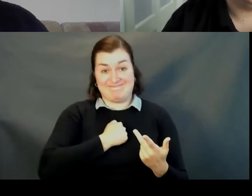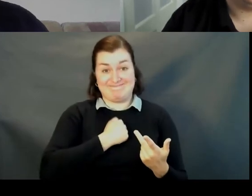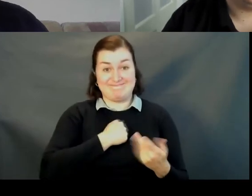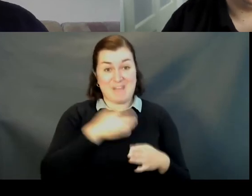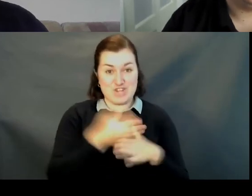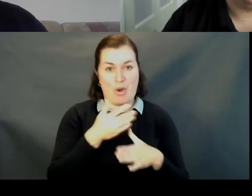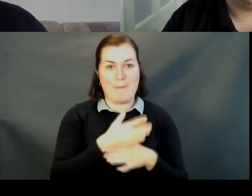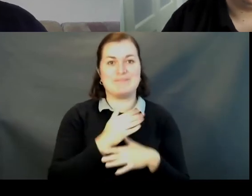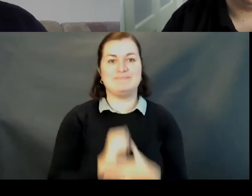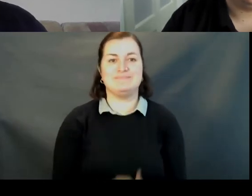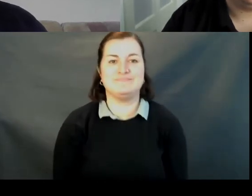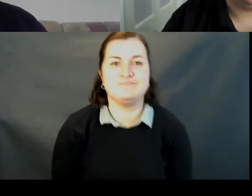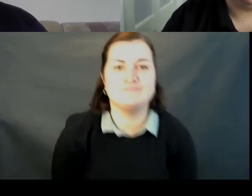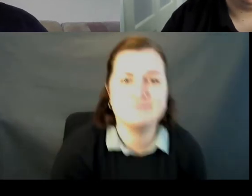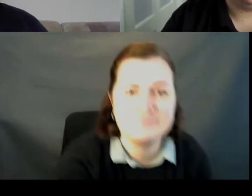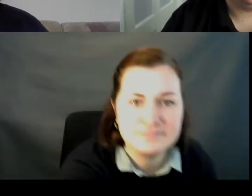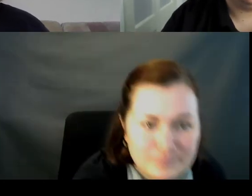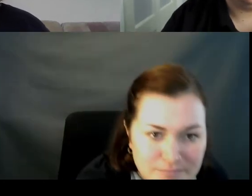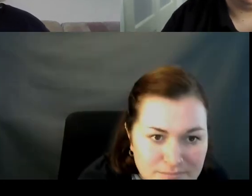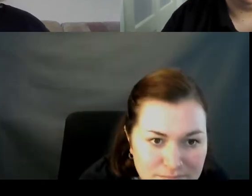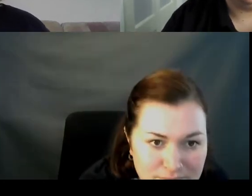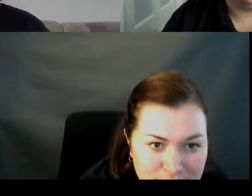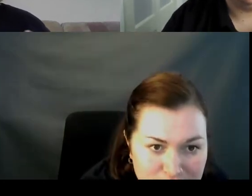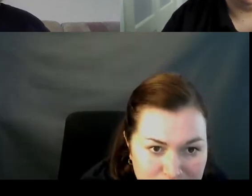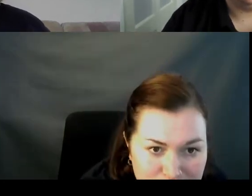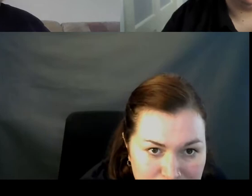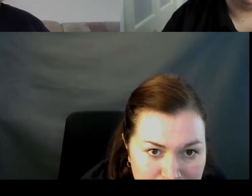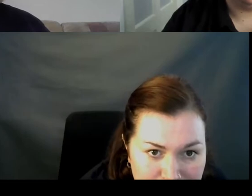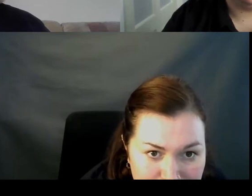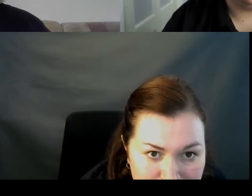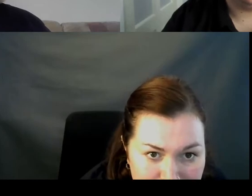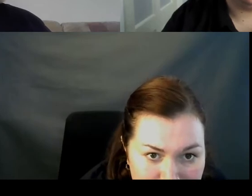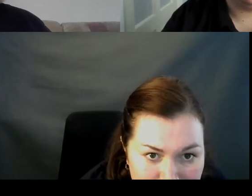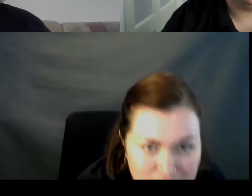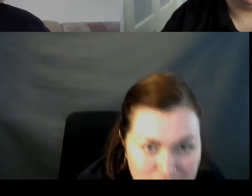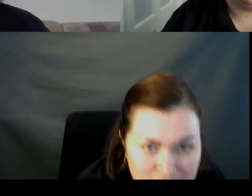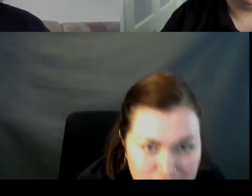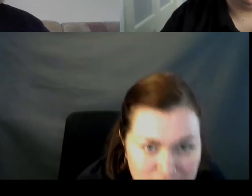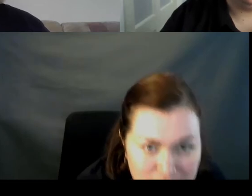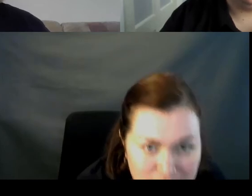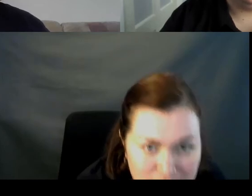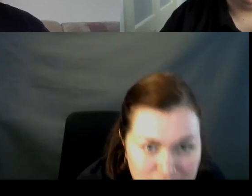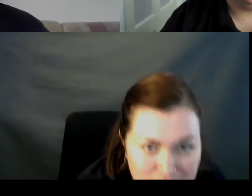How does the audience get hold of this information? How do they listen? Well, they listen usually through incredibly